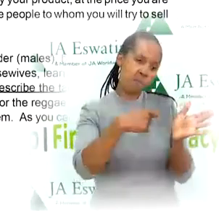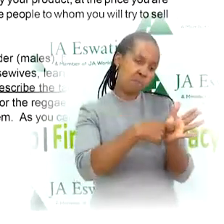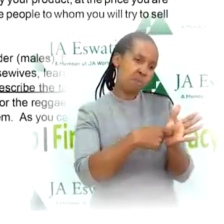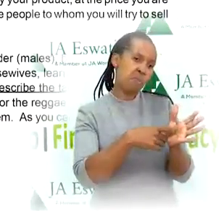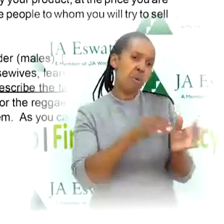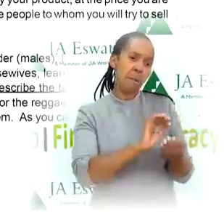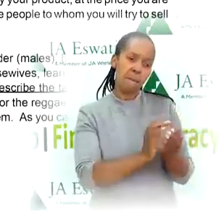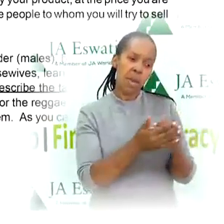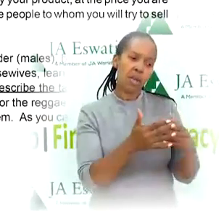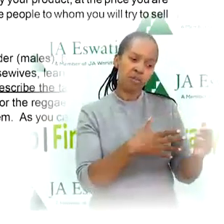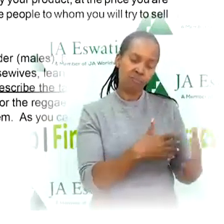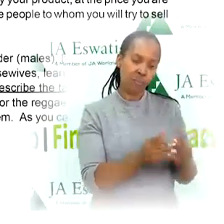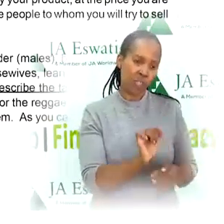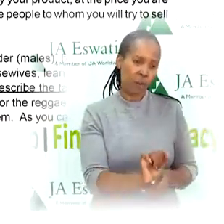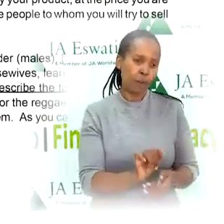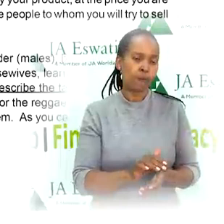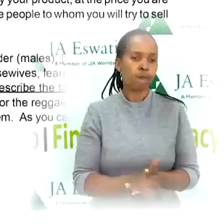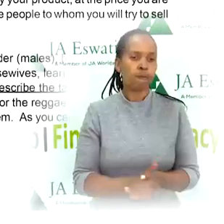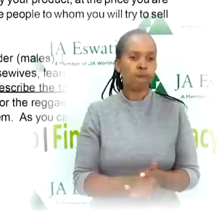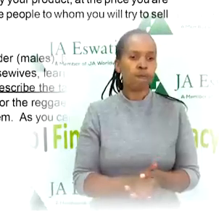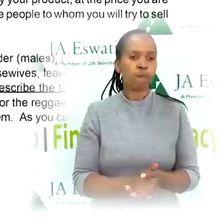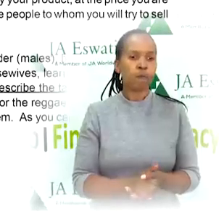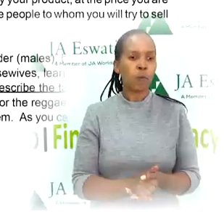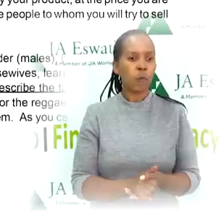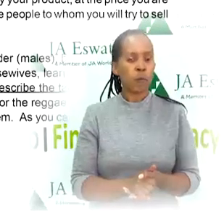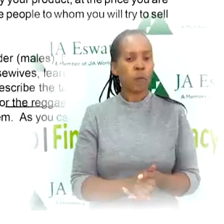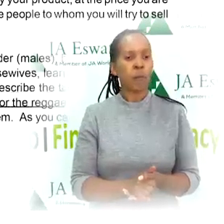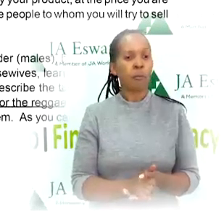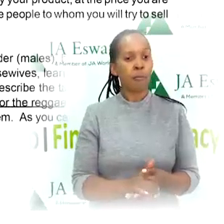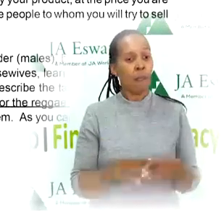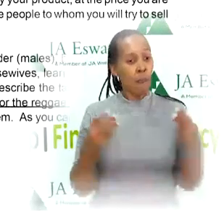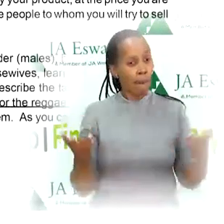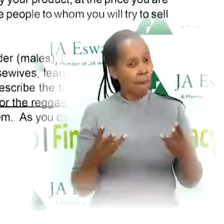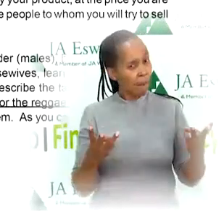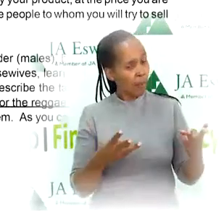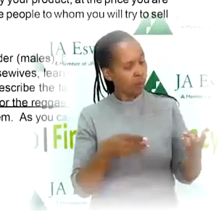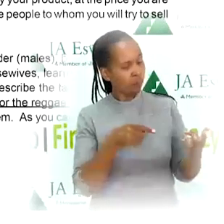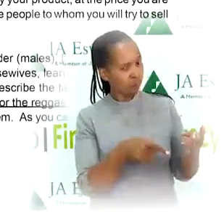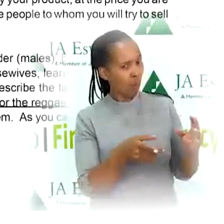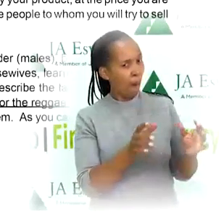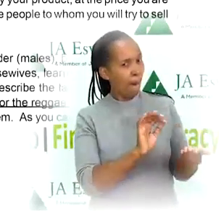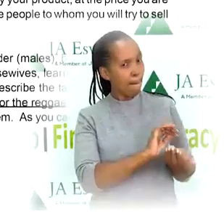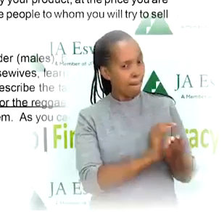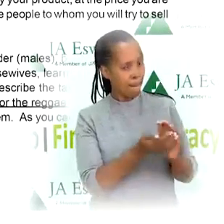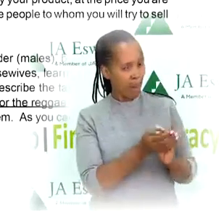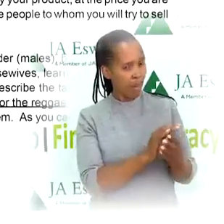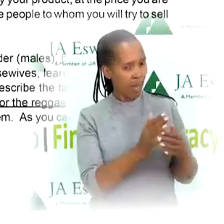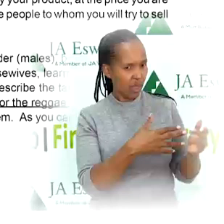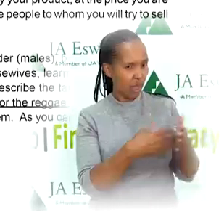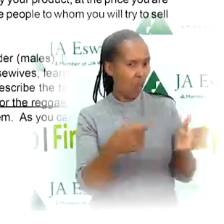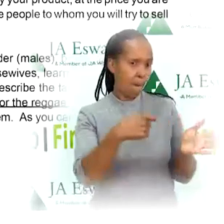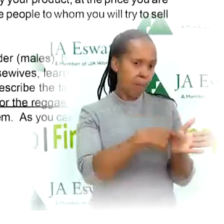can combine these categories to describe the target market for your products. For example, you may decide that the target